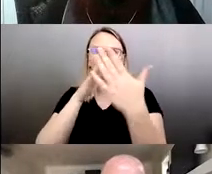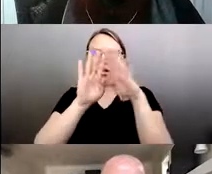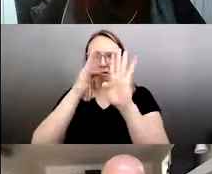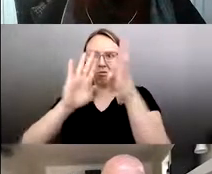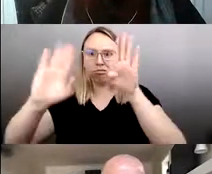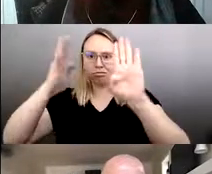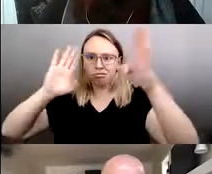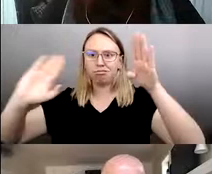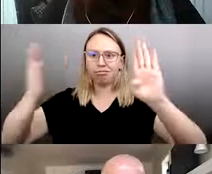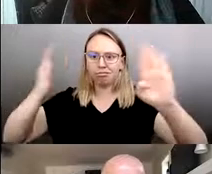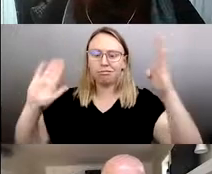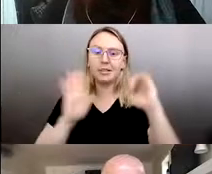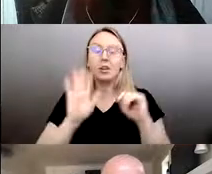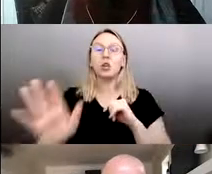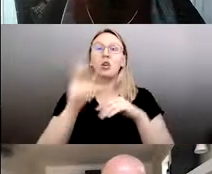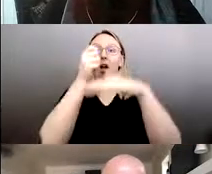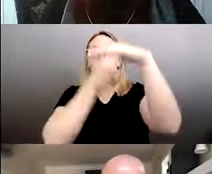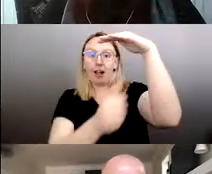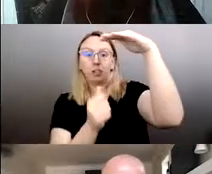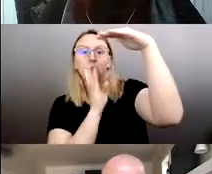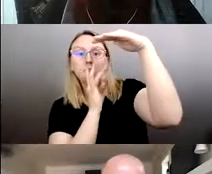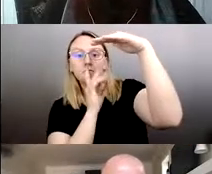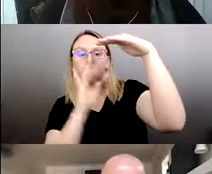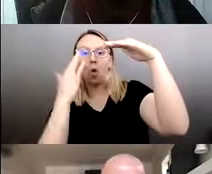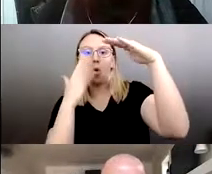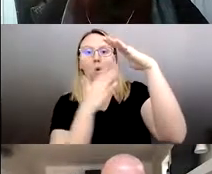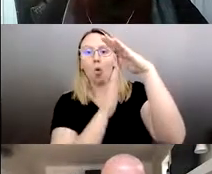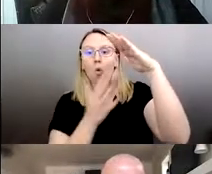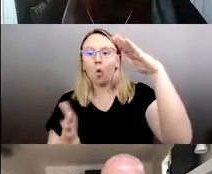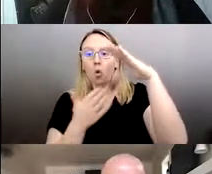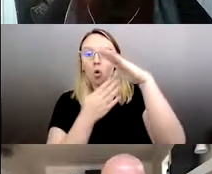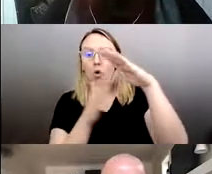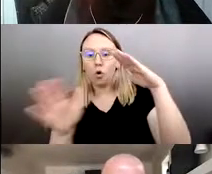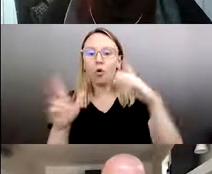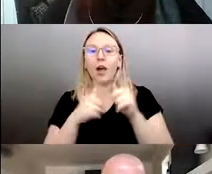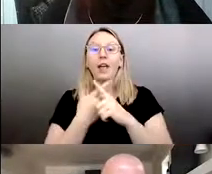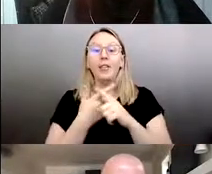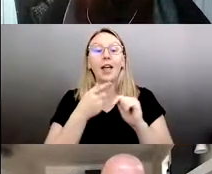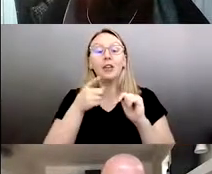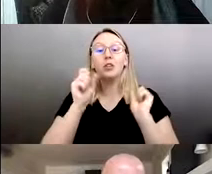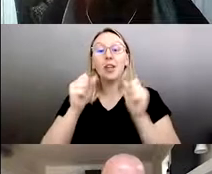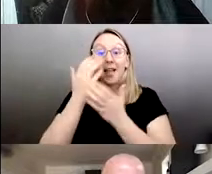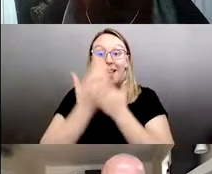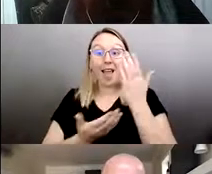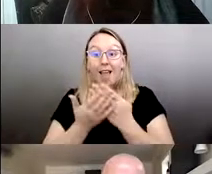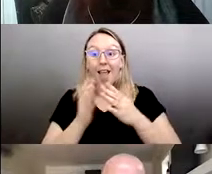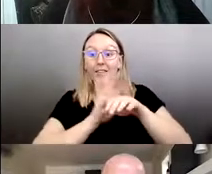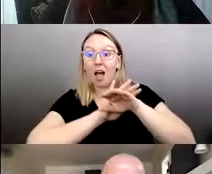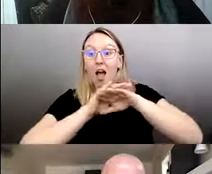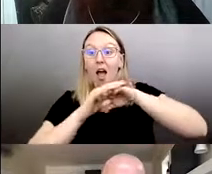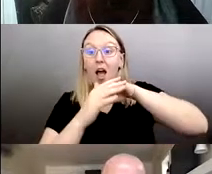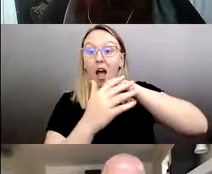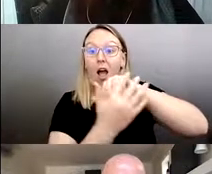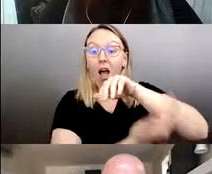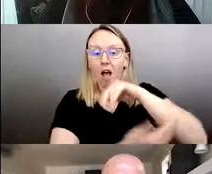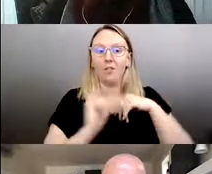voice echo under the concave roof and run your hand, because it's not in a museum, over 110 tons of